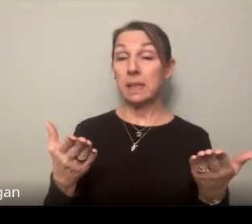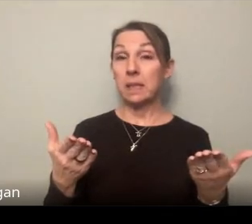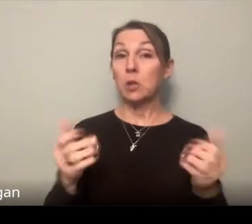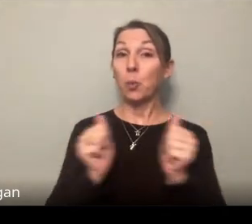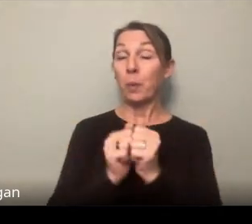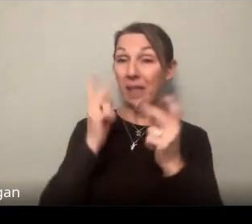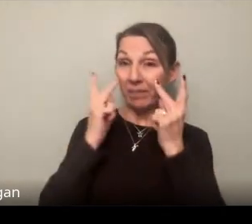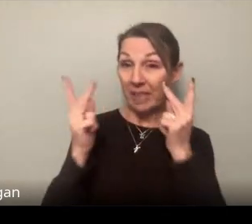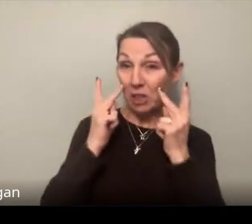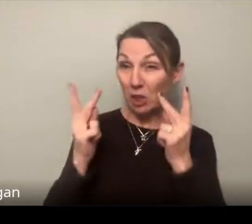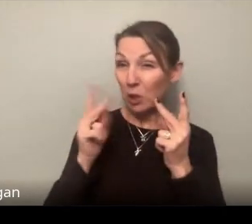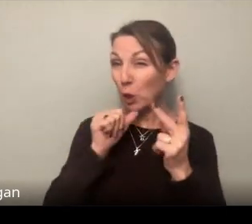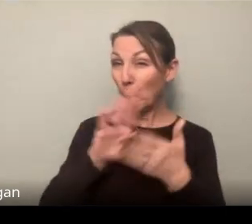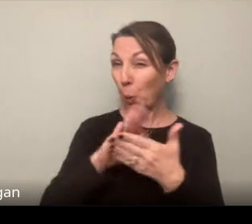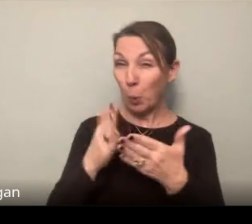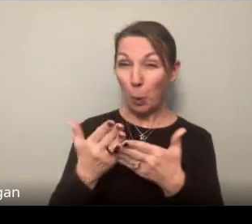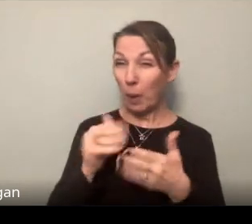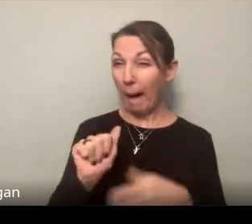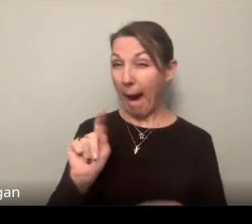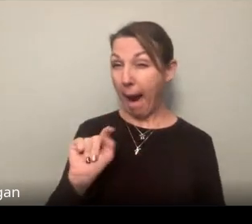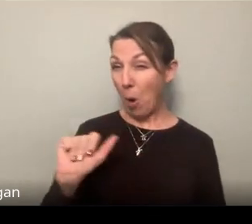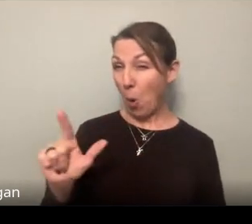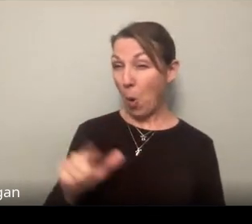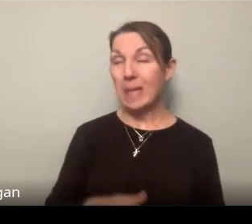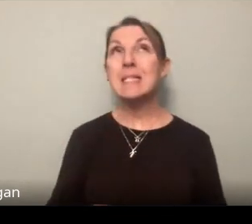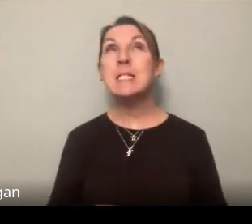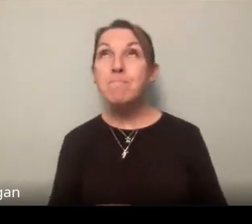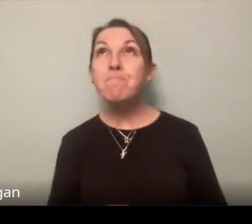you don't cook at all? I